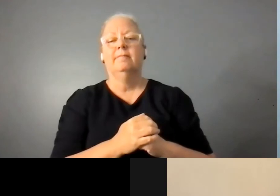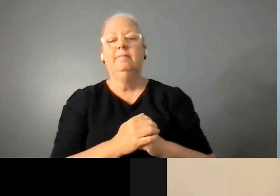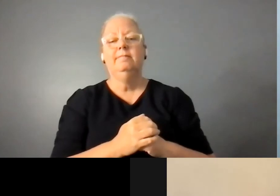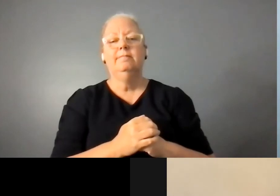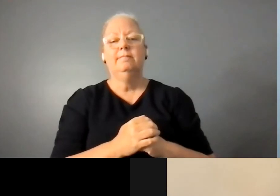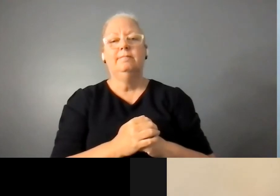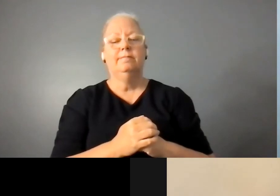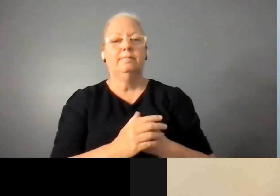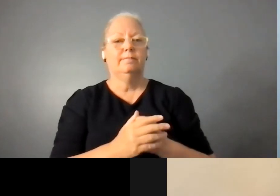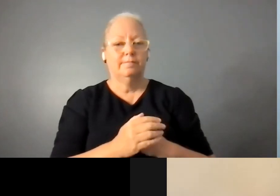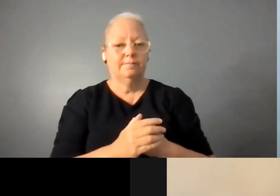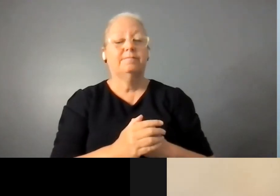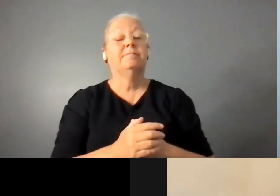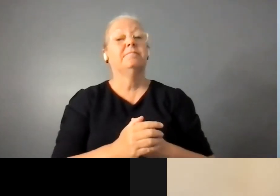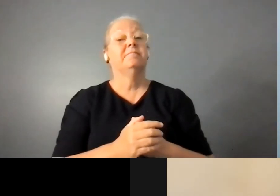as Andrea has